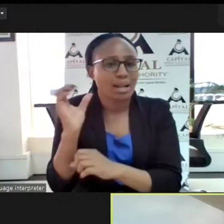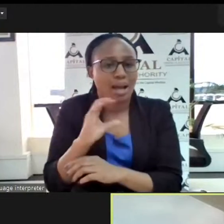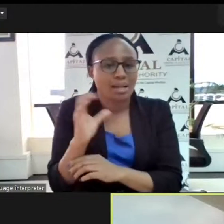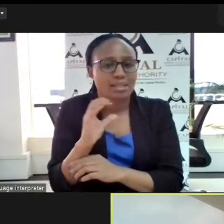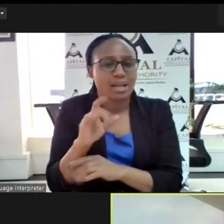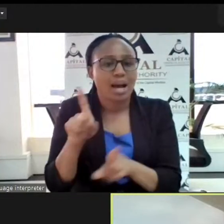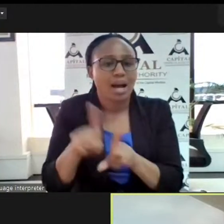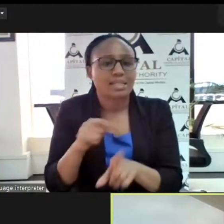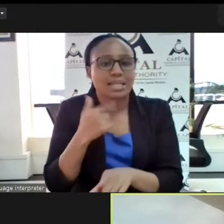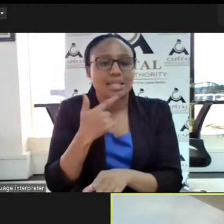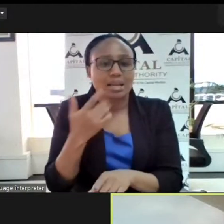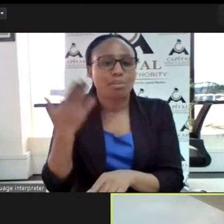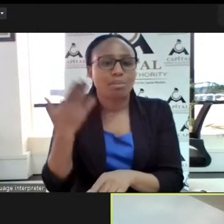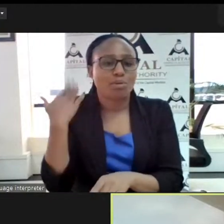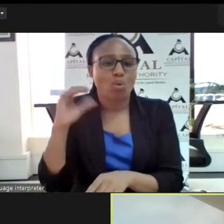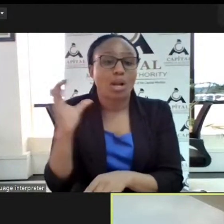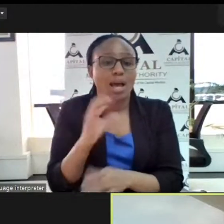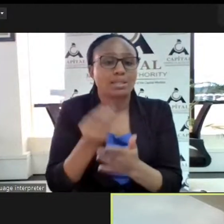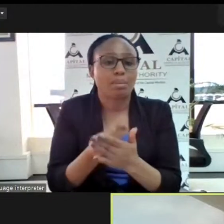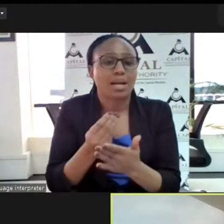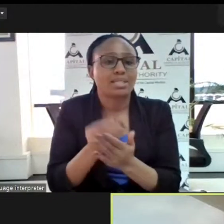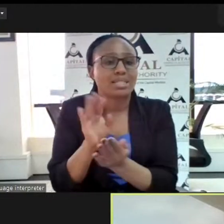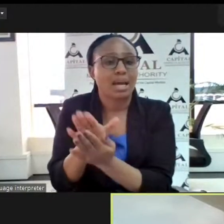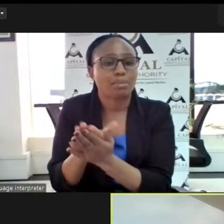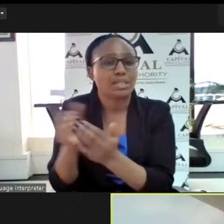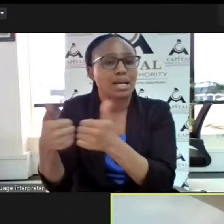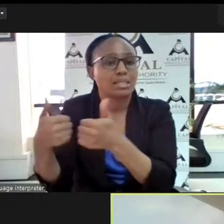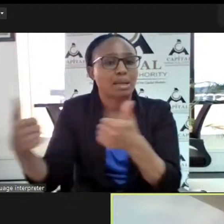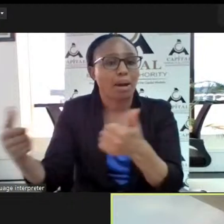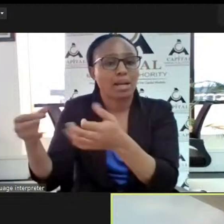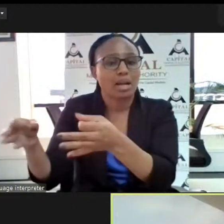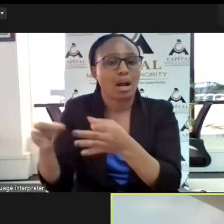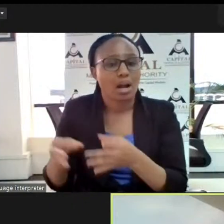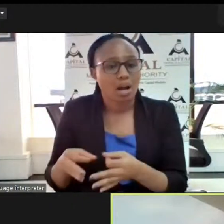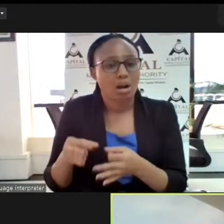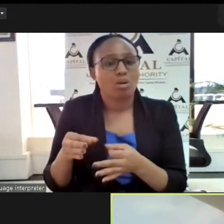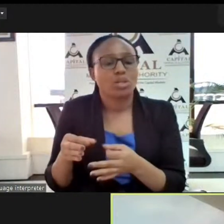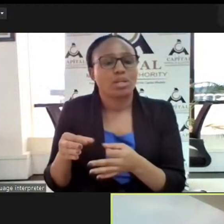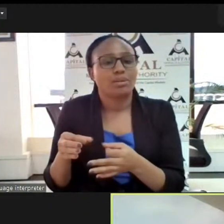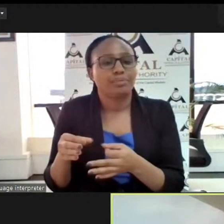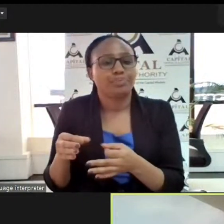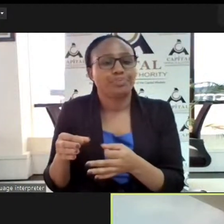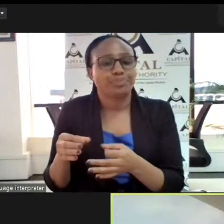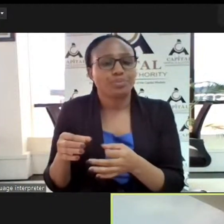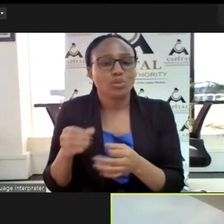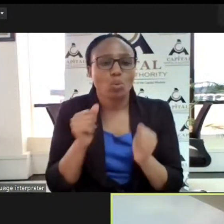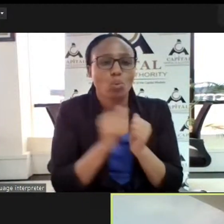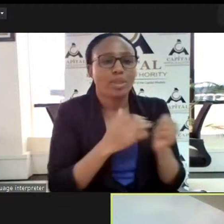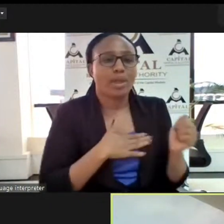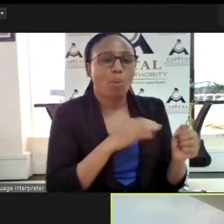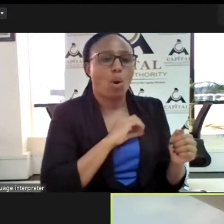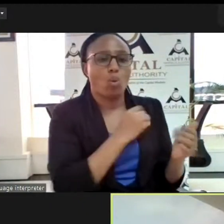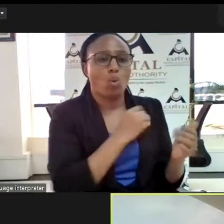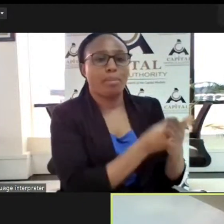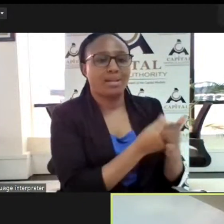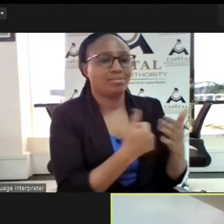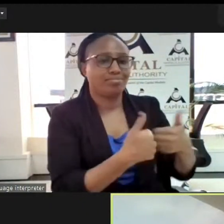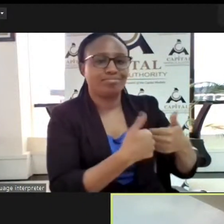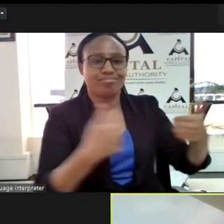I mentioned, clients' money is kept in a separate account to our own money. We have very